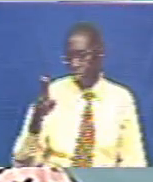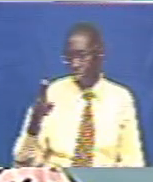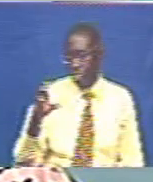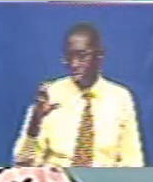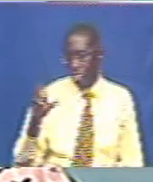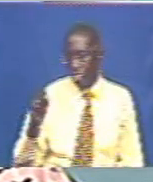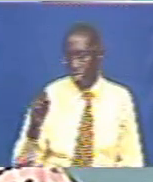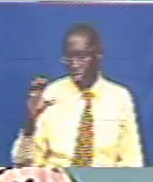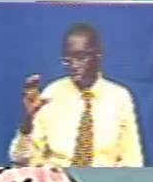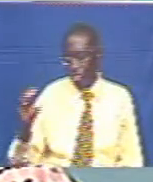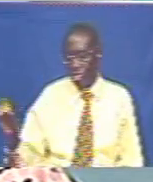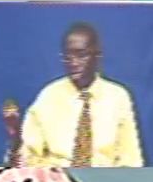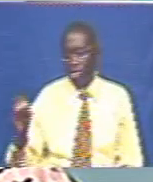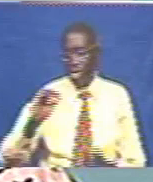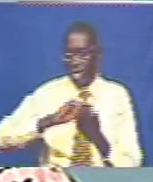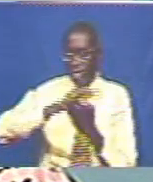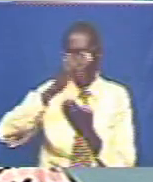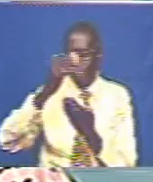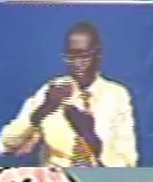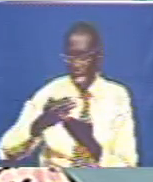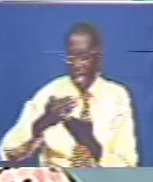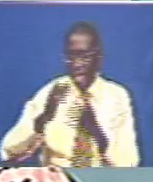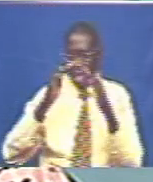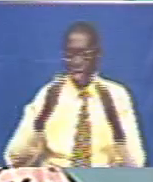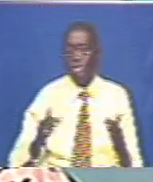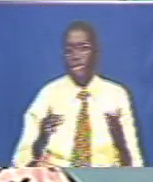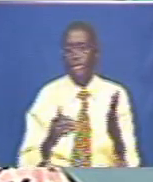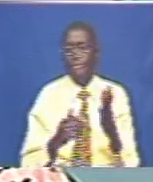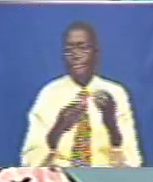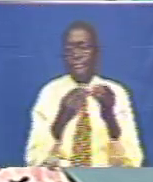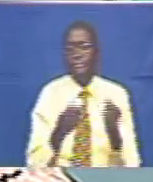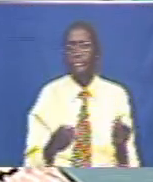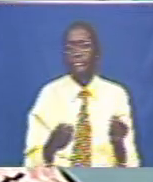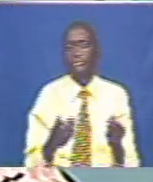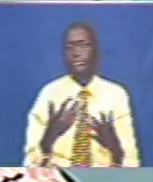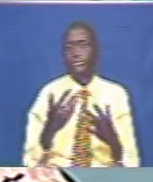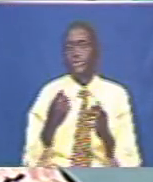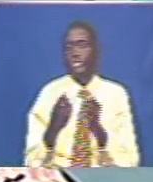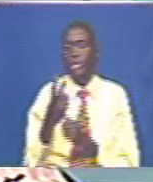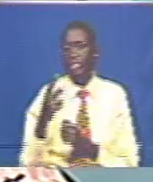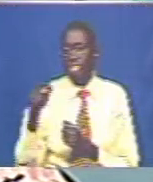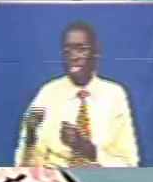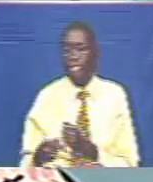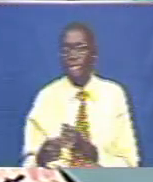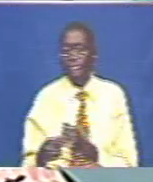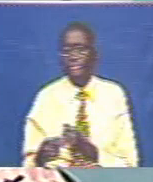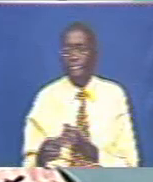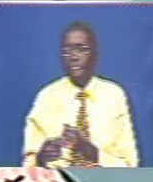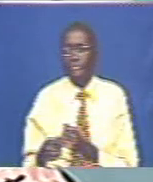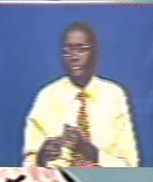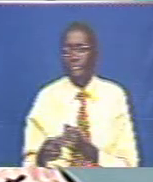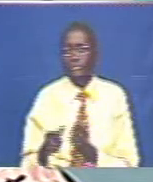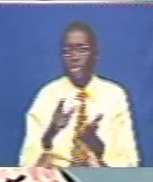a housing fund program which is addressing like 12,000 mortgage accounts.